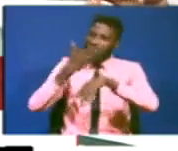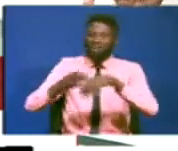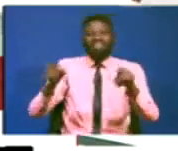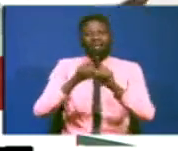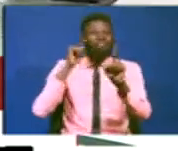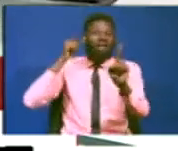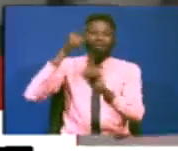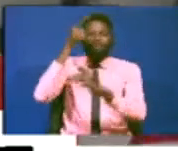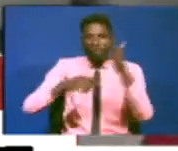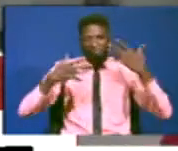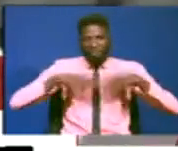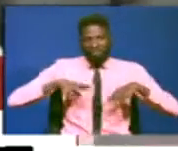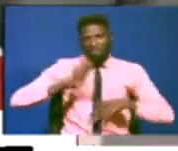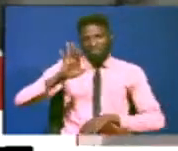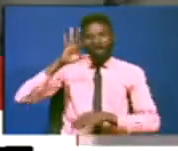people.